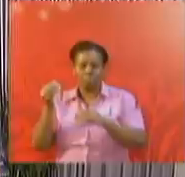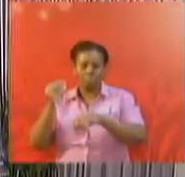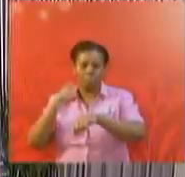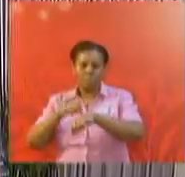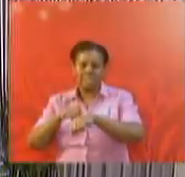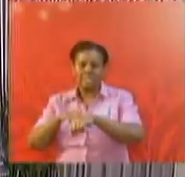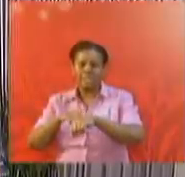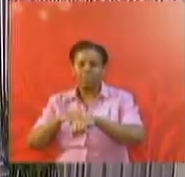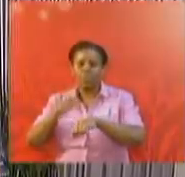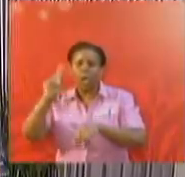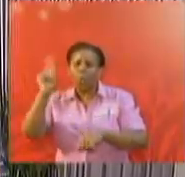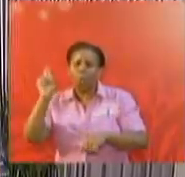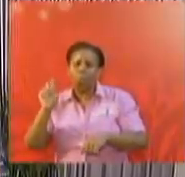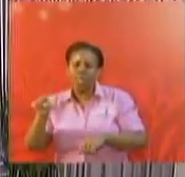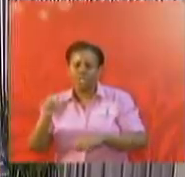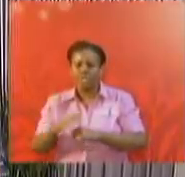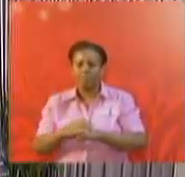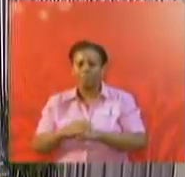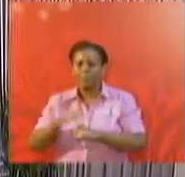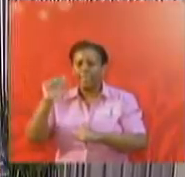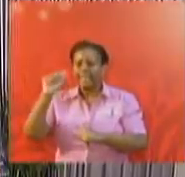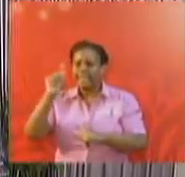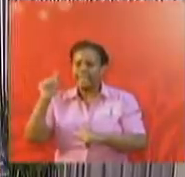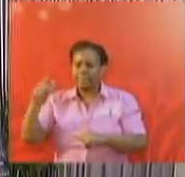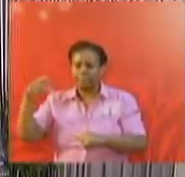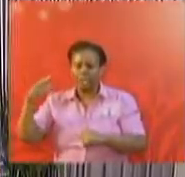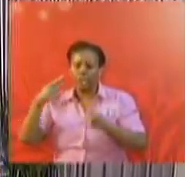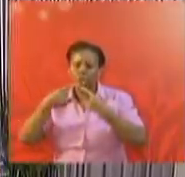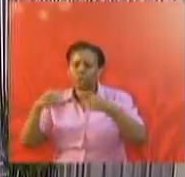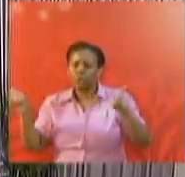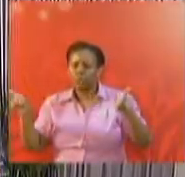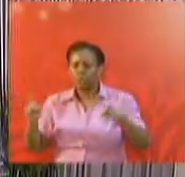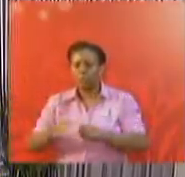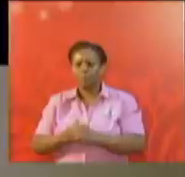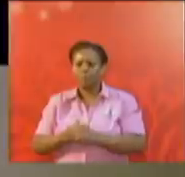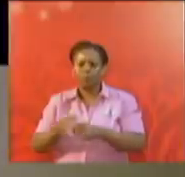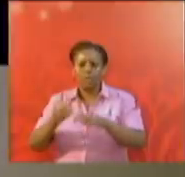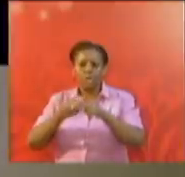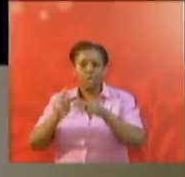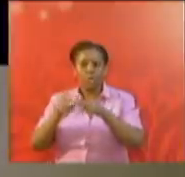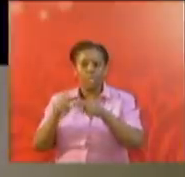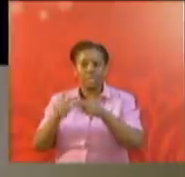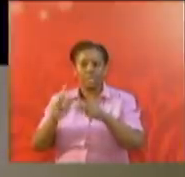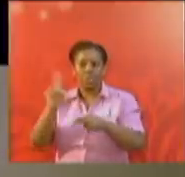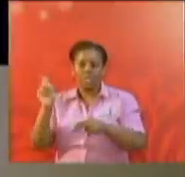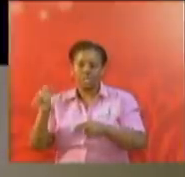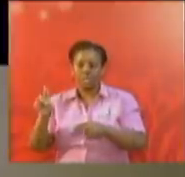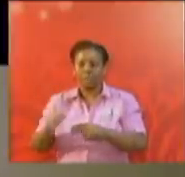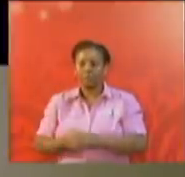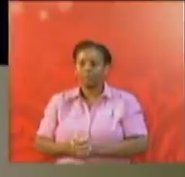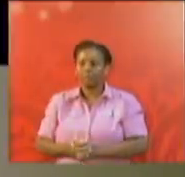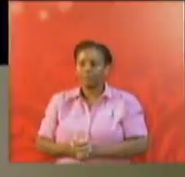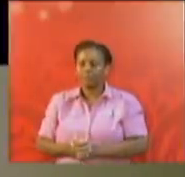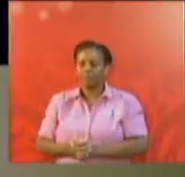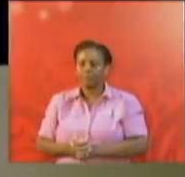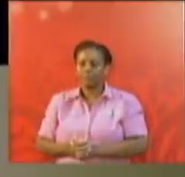one question from AZP News. One brief question, please, from AZP News. Hi, good morning again. I just wanted to